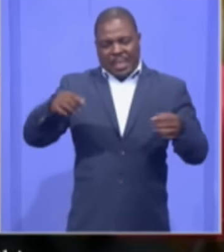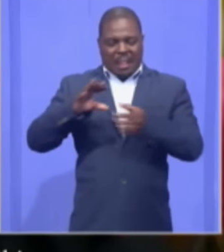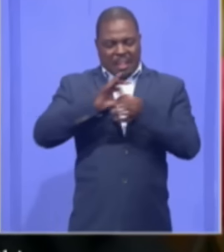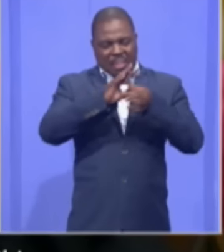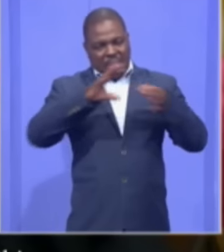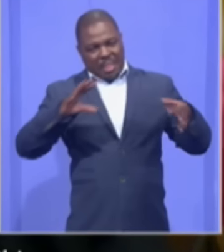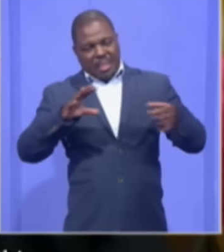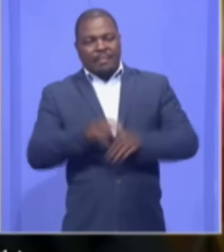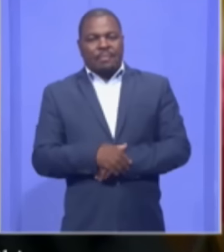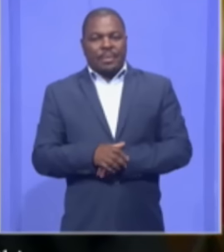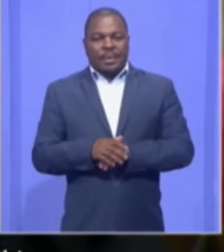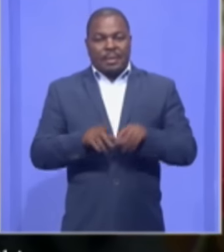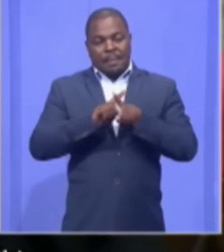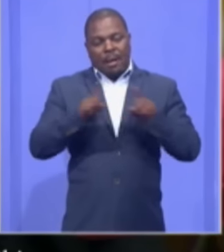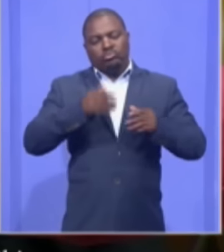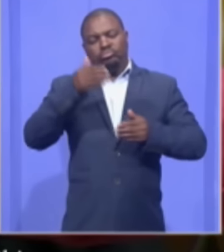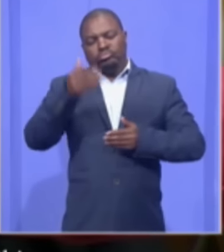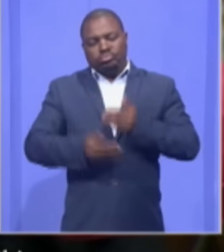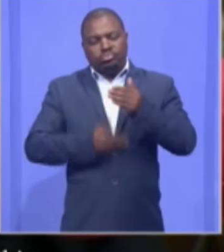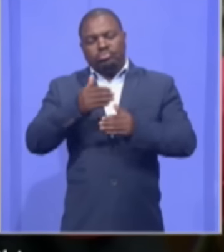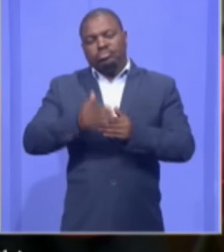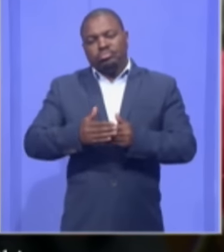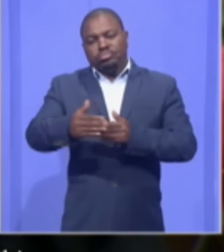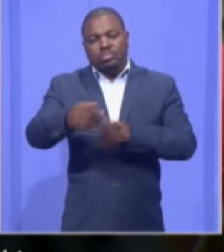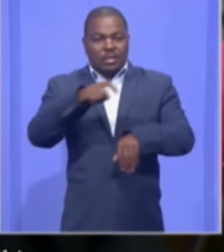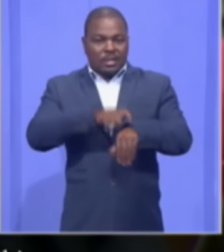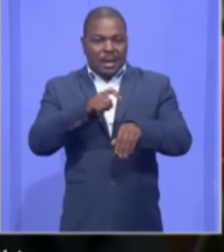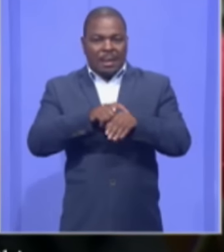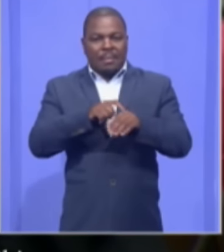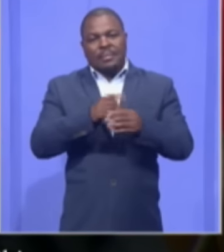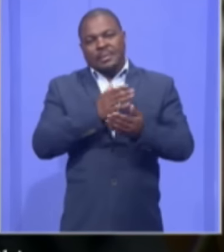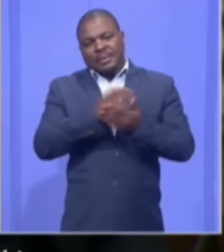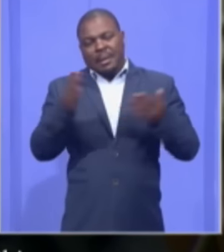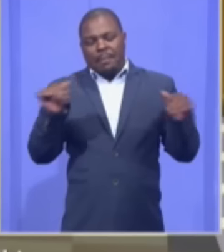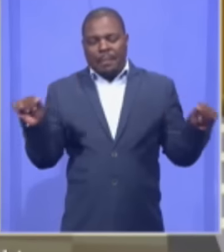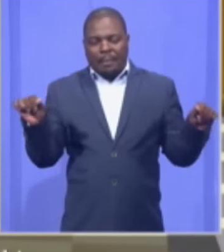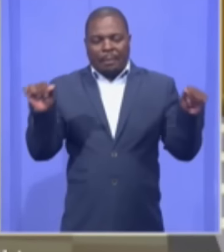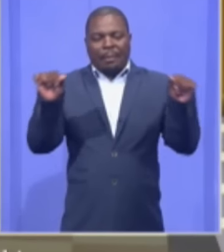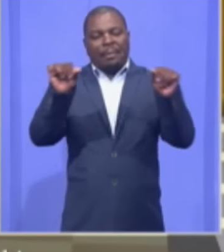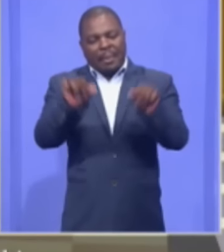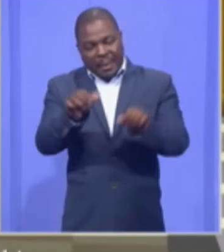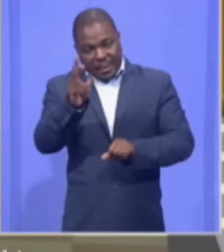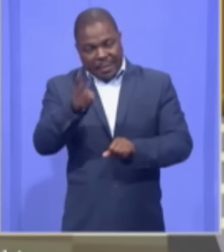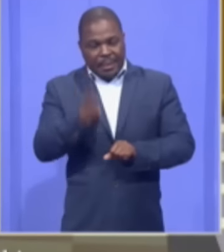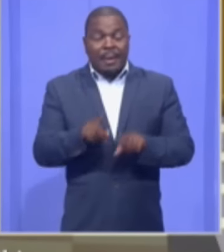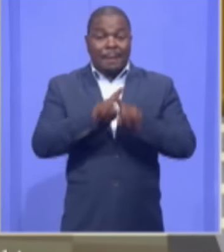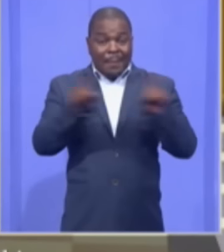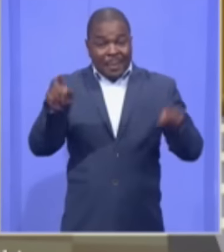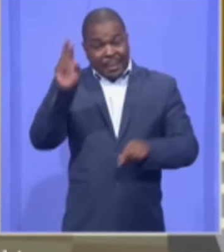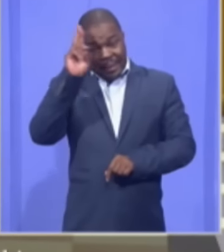and e fela ya nako e ha kwa pele kwa ba bontšha maturity ba boelelana o bone gore